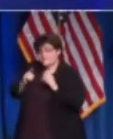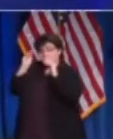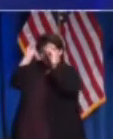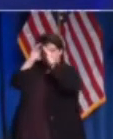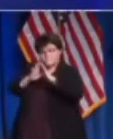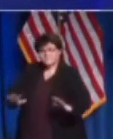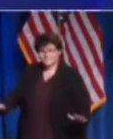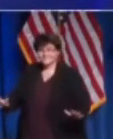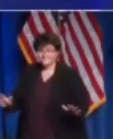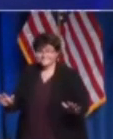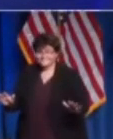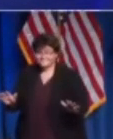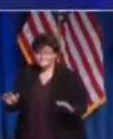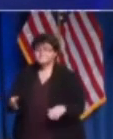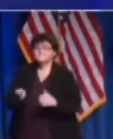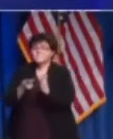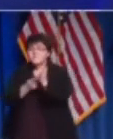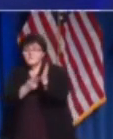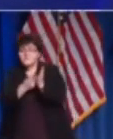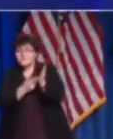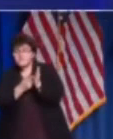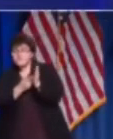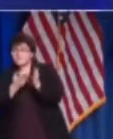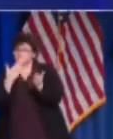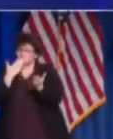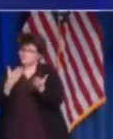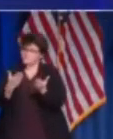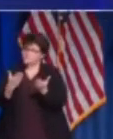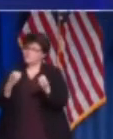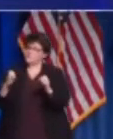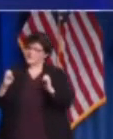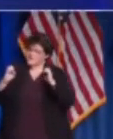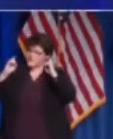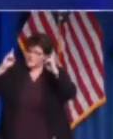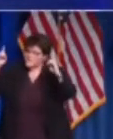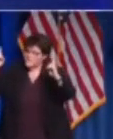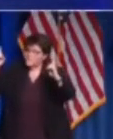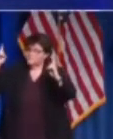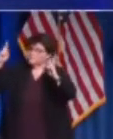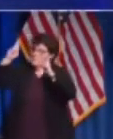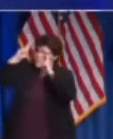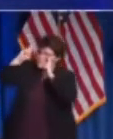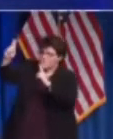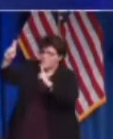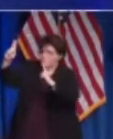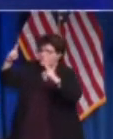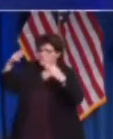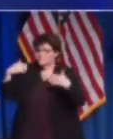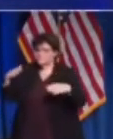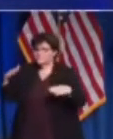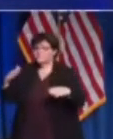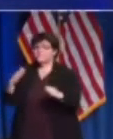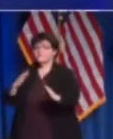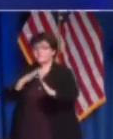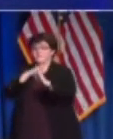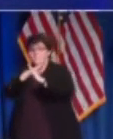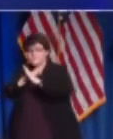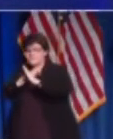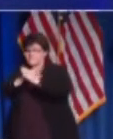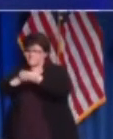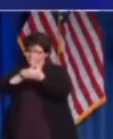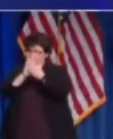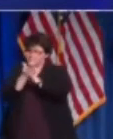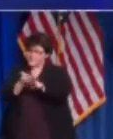industry, truthful education, and an honorable way of life. Keep us from becoming a people of discord and